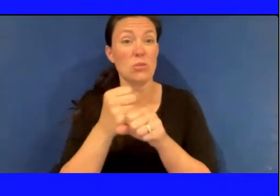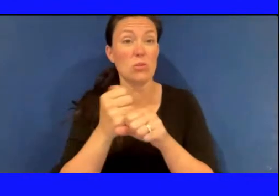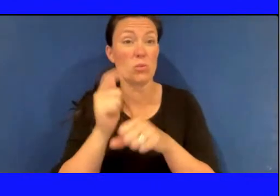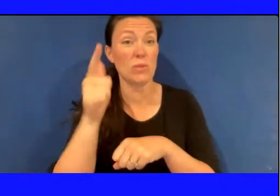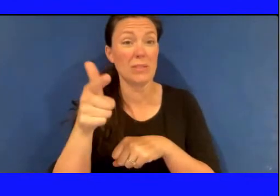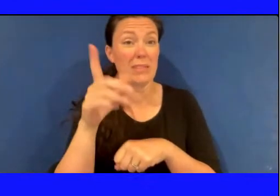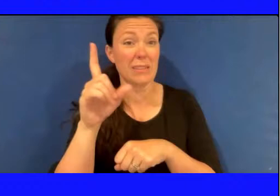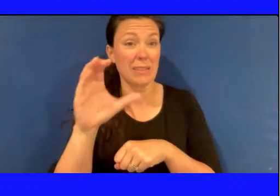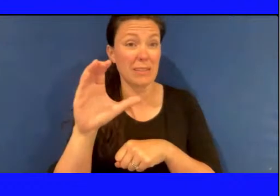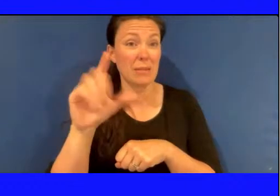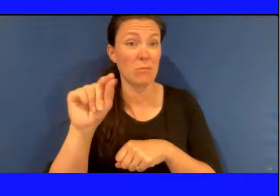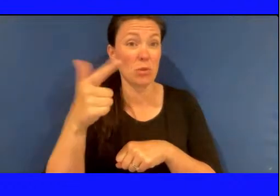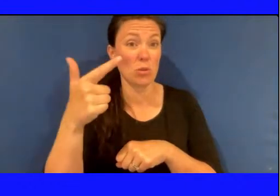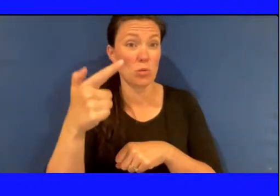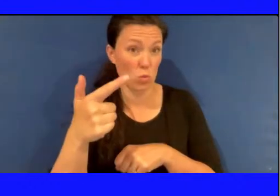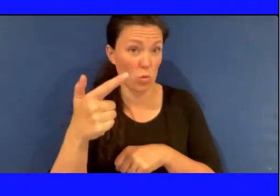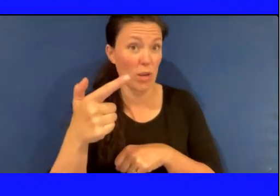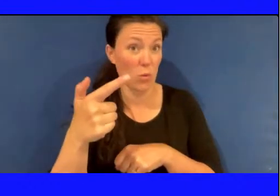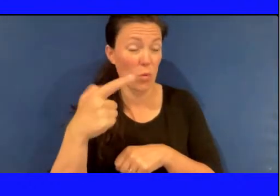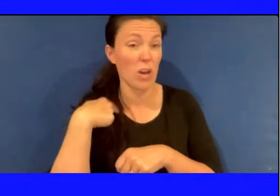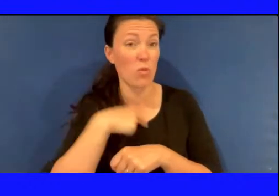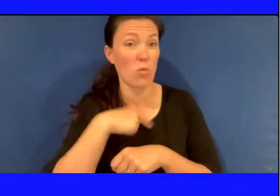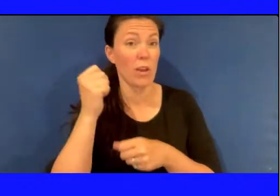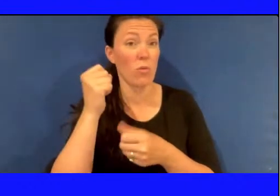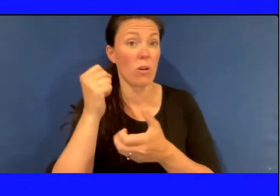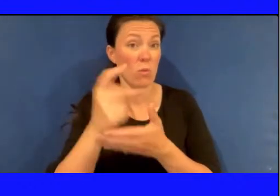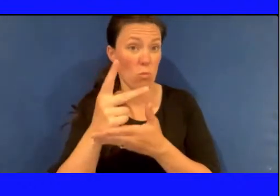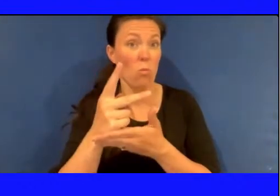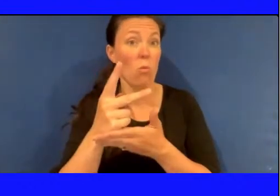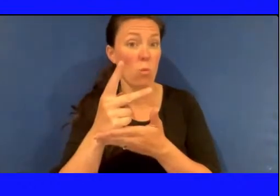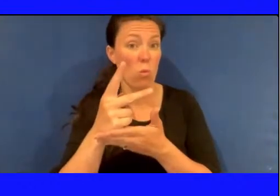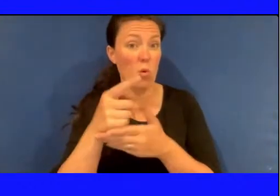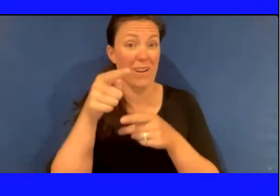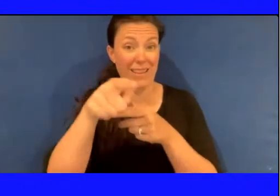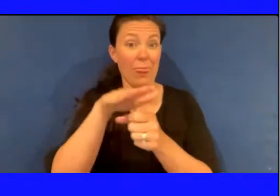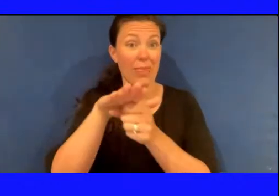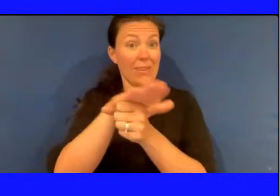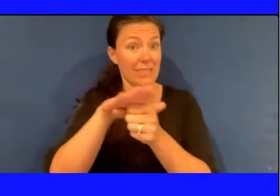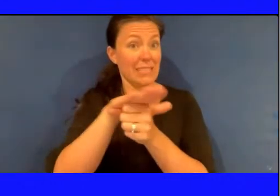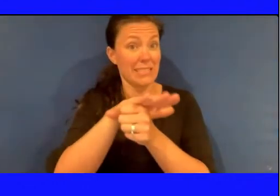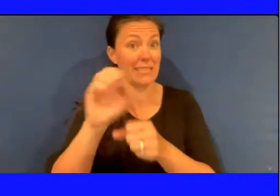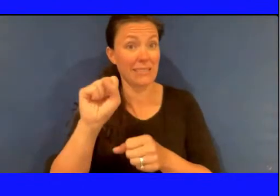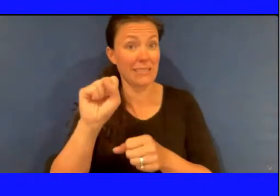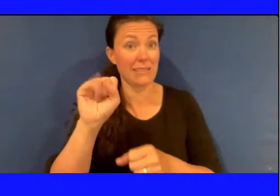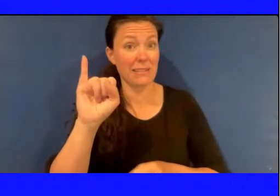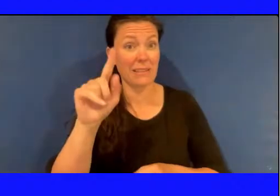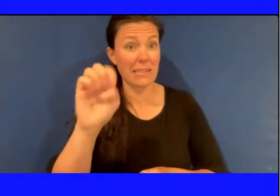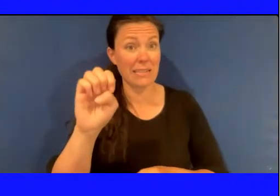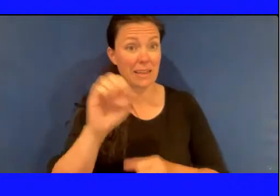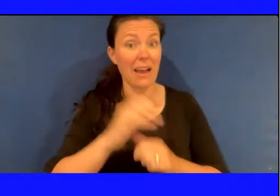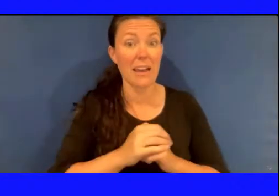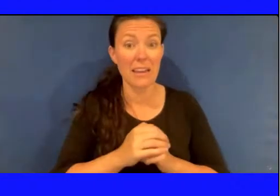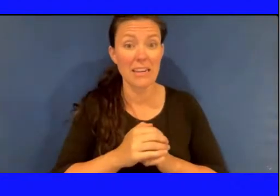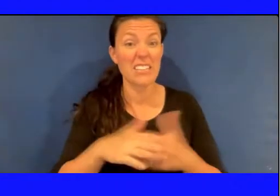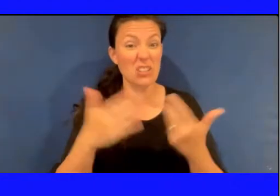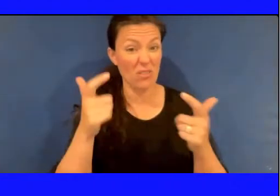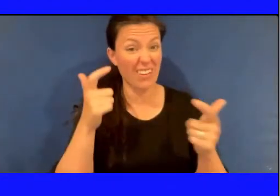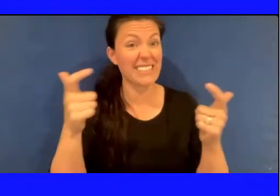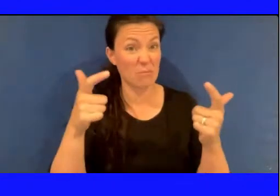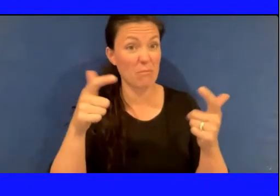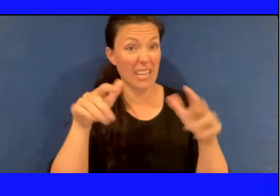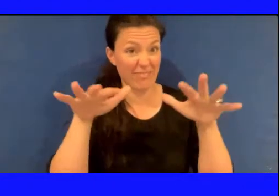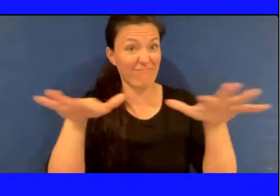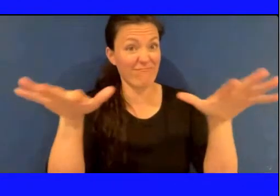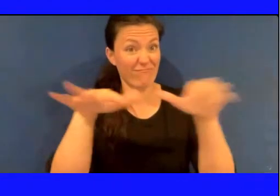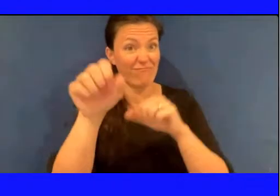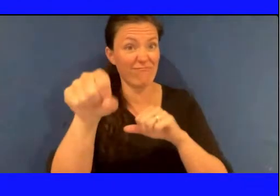of 2021, we were awarded the site. So, you know, it's a big site, and